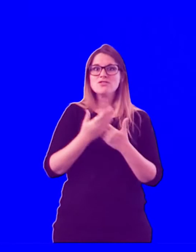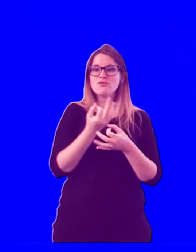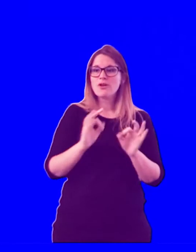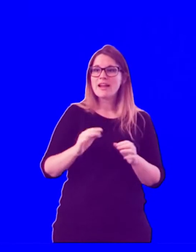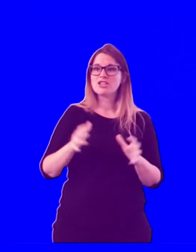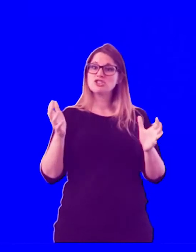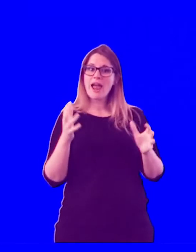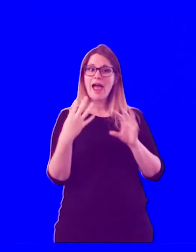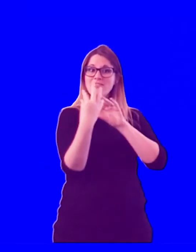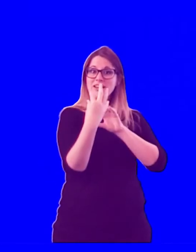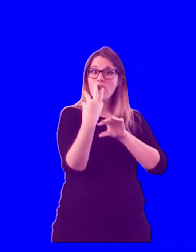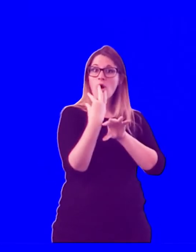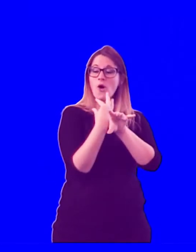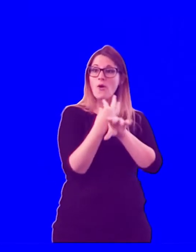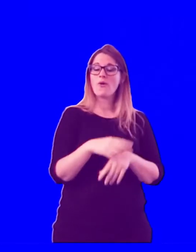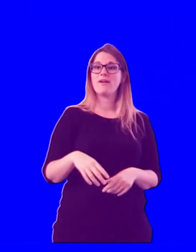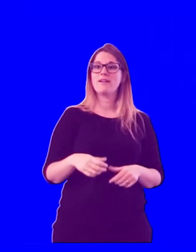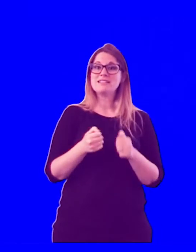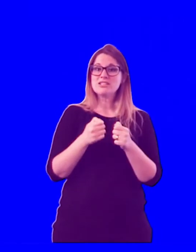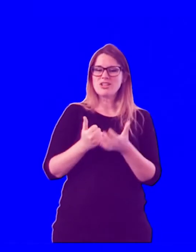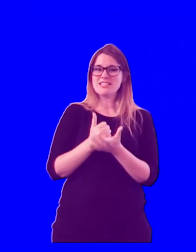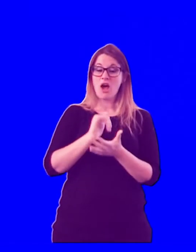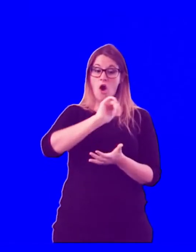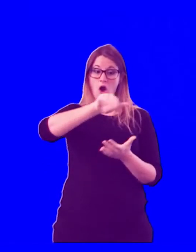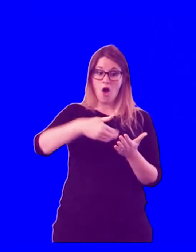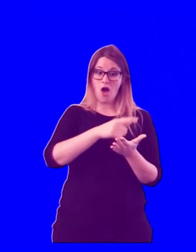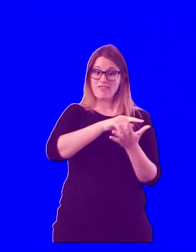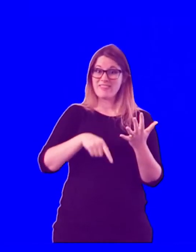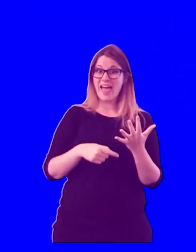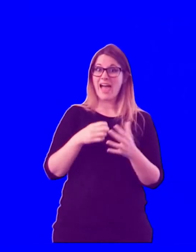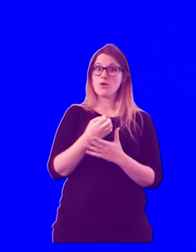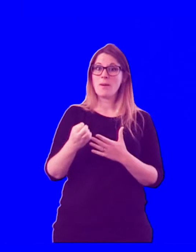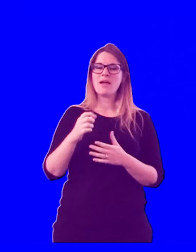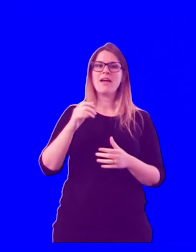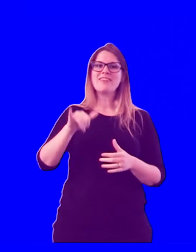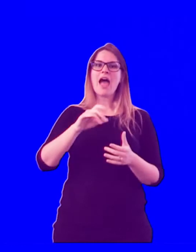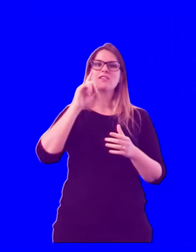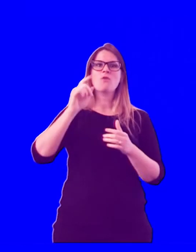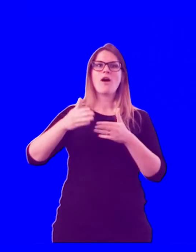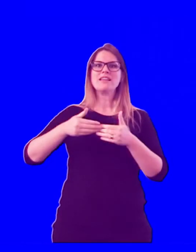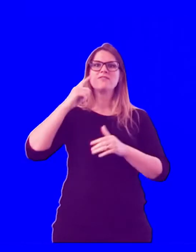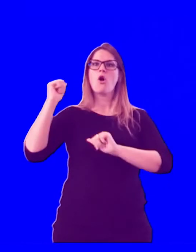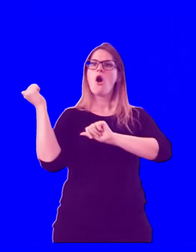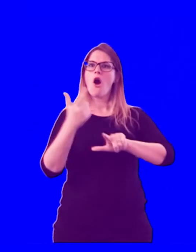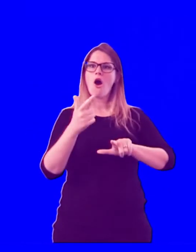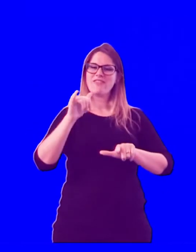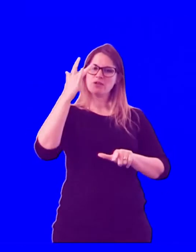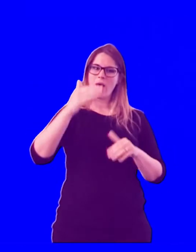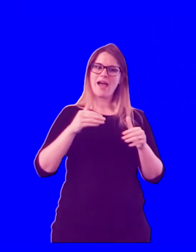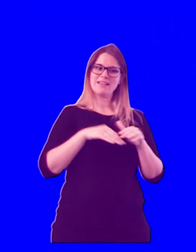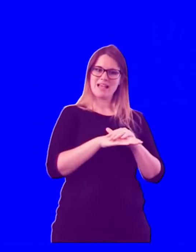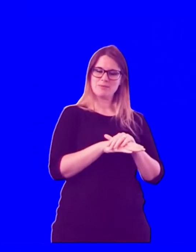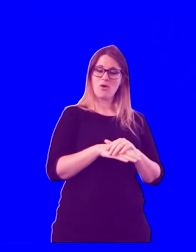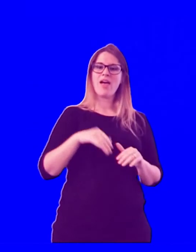chatting, video calling, digital assistants, they're all designed with everyone's needs in mind, and that's why they're accessible.